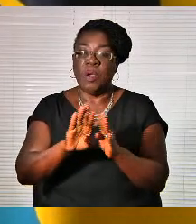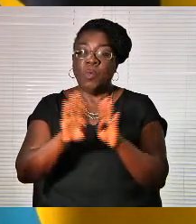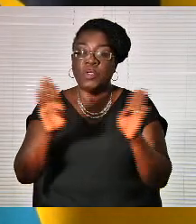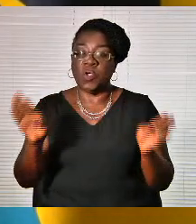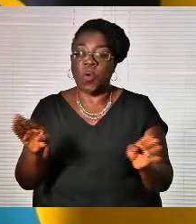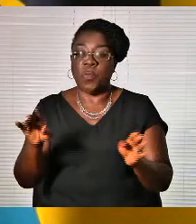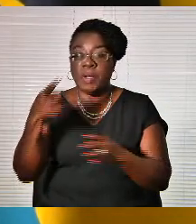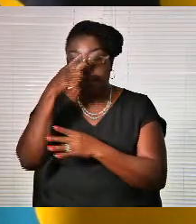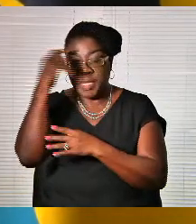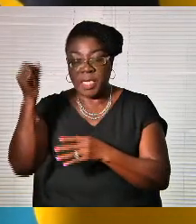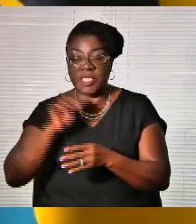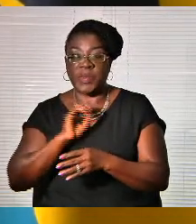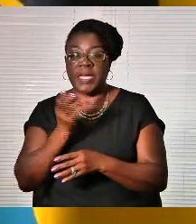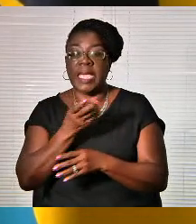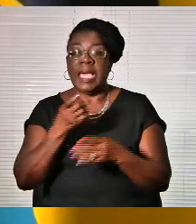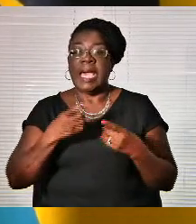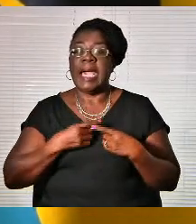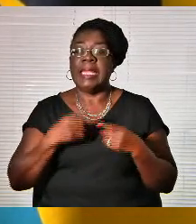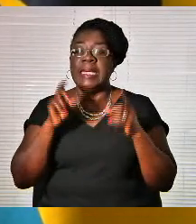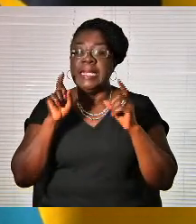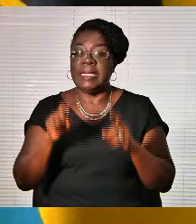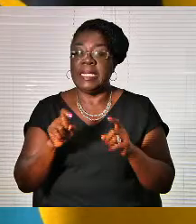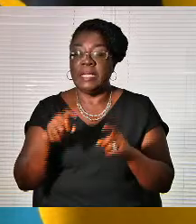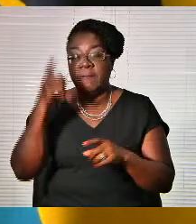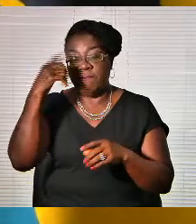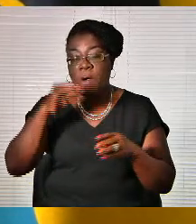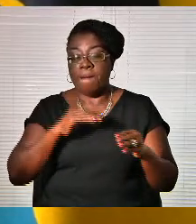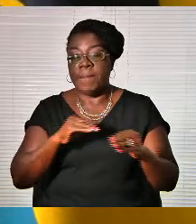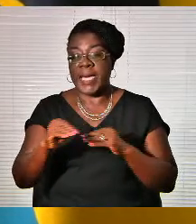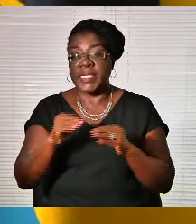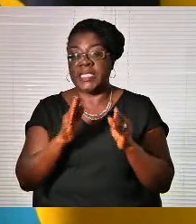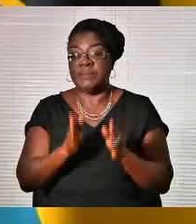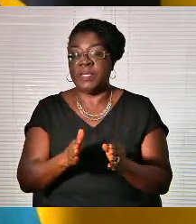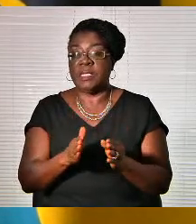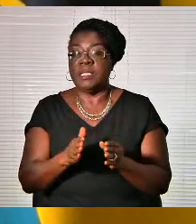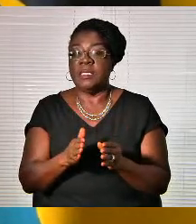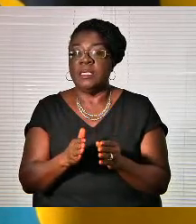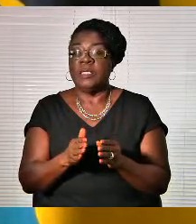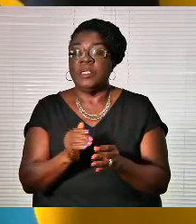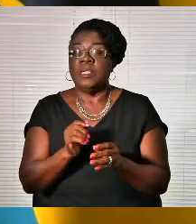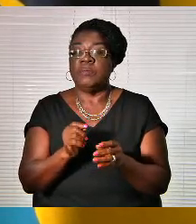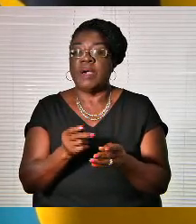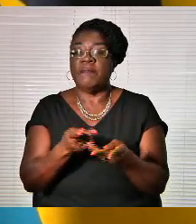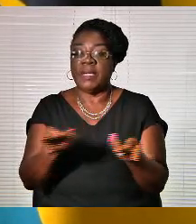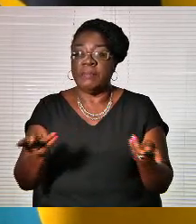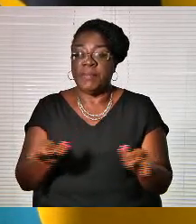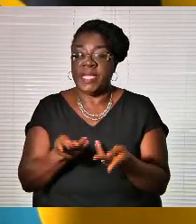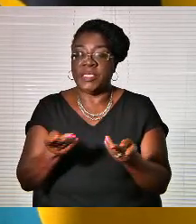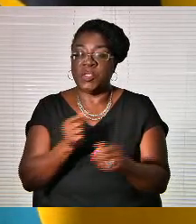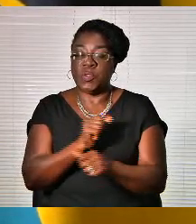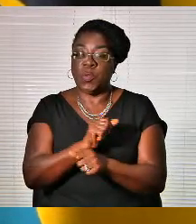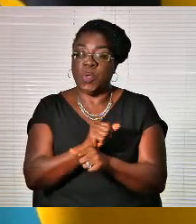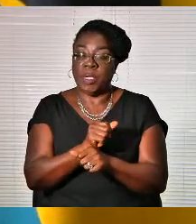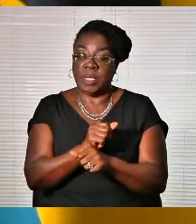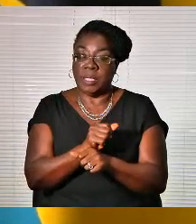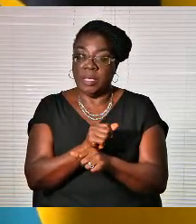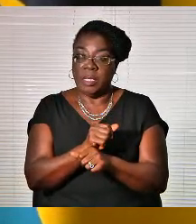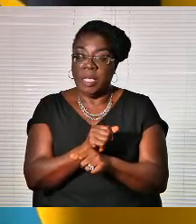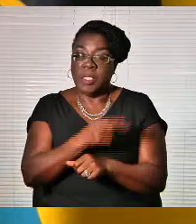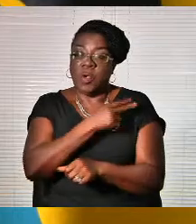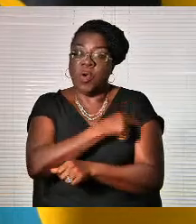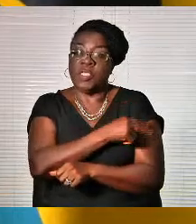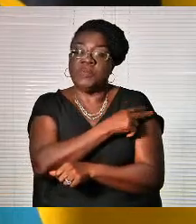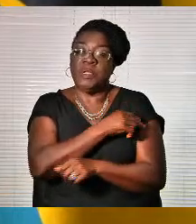for management of PUIs, persons under investigation. At the time that came on stream, the hospital